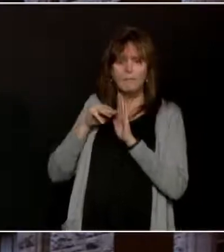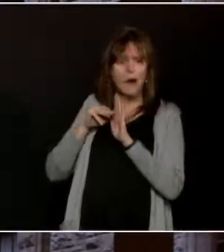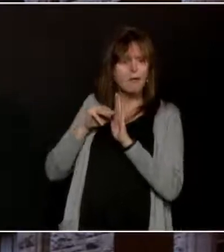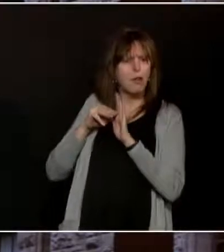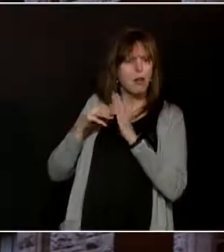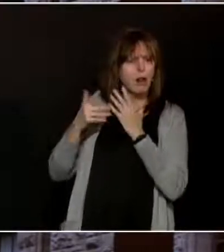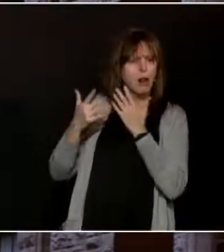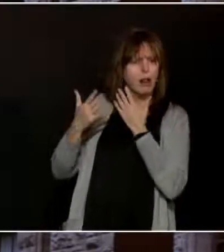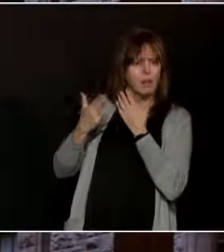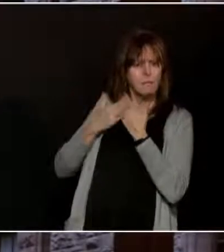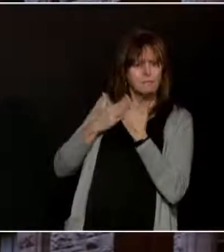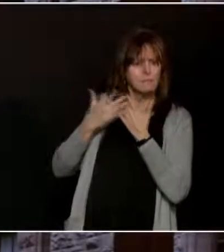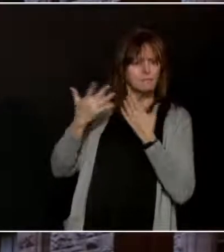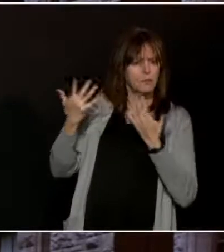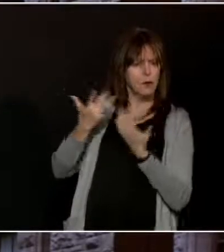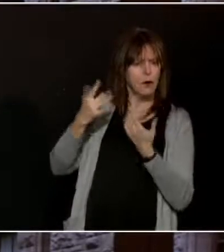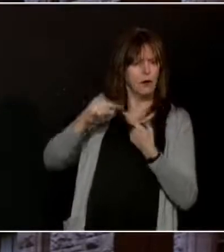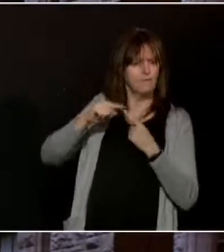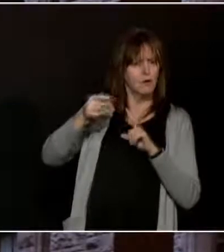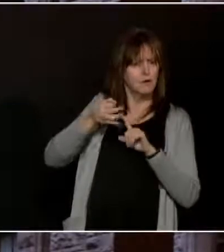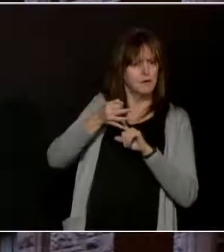today reporting another